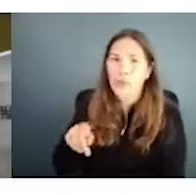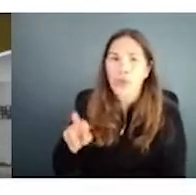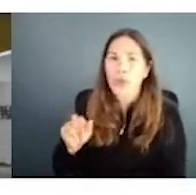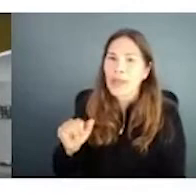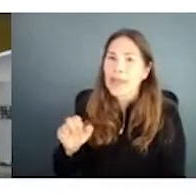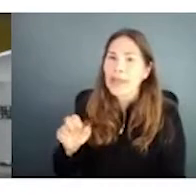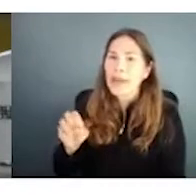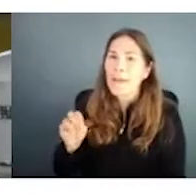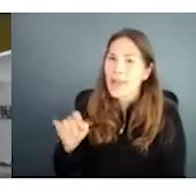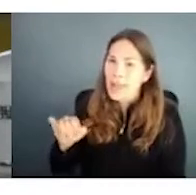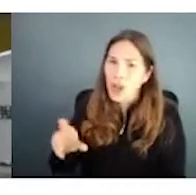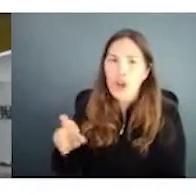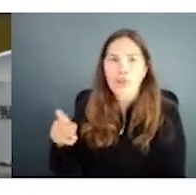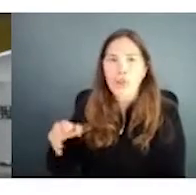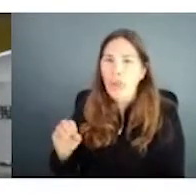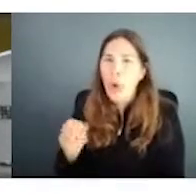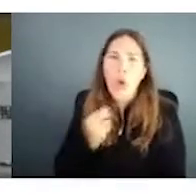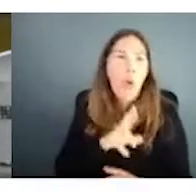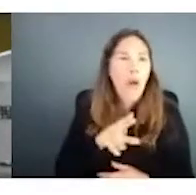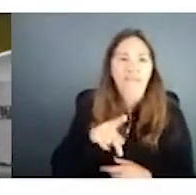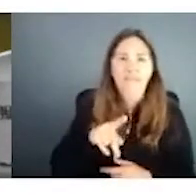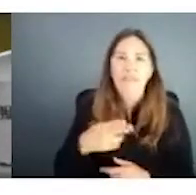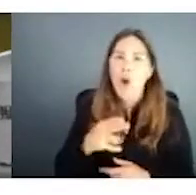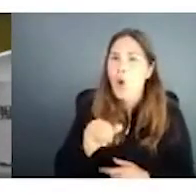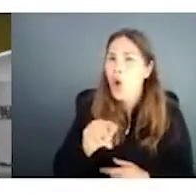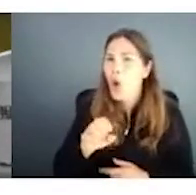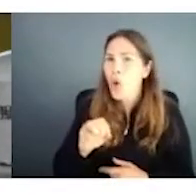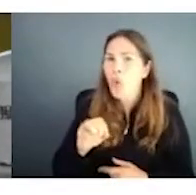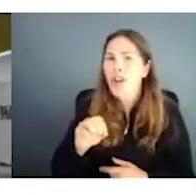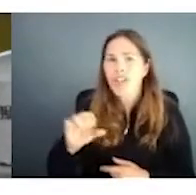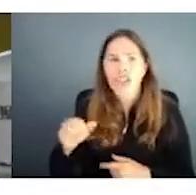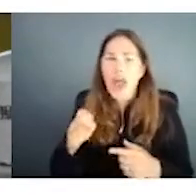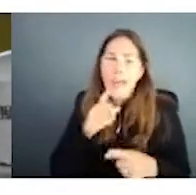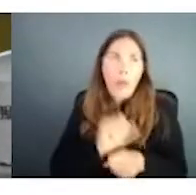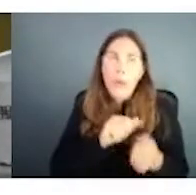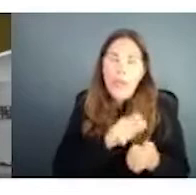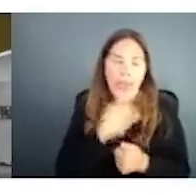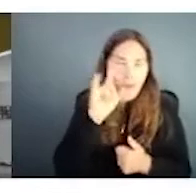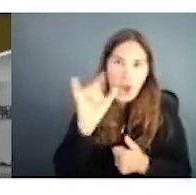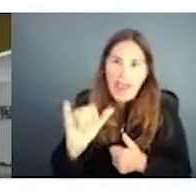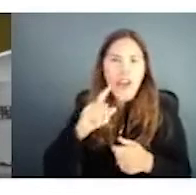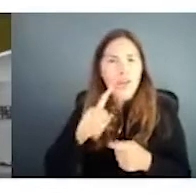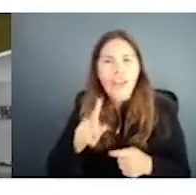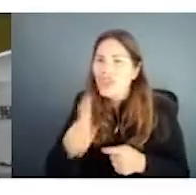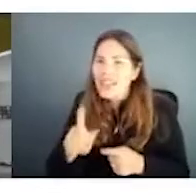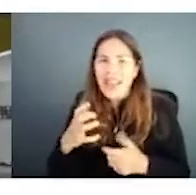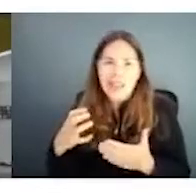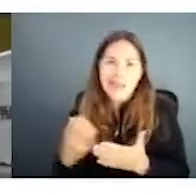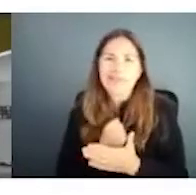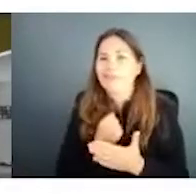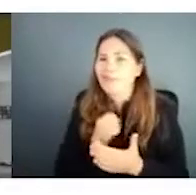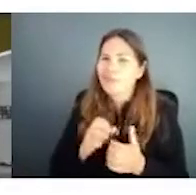to something maybe like Photoshop that I've worked with forever. So you got to get out there, and you really got to jump